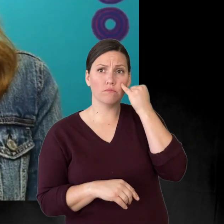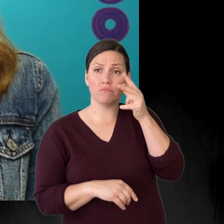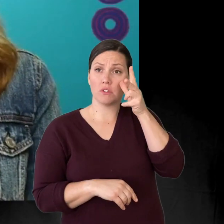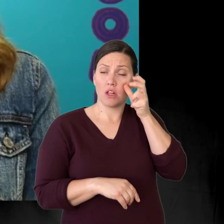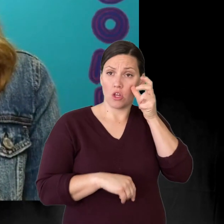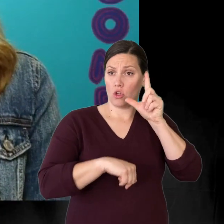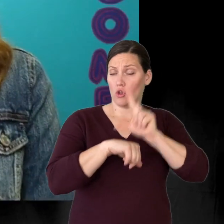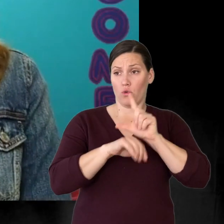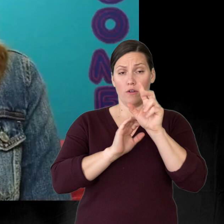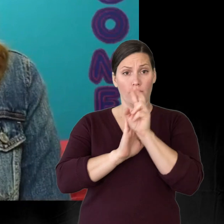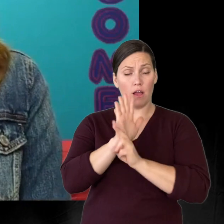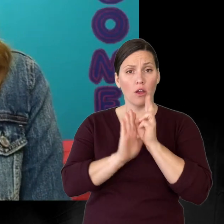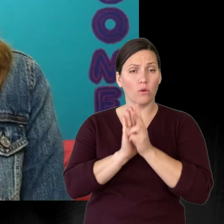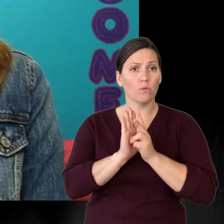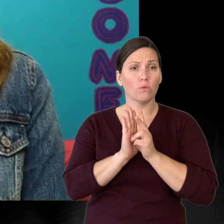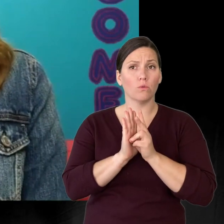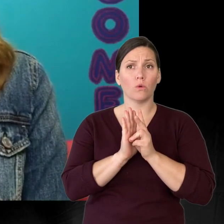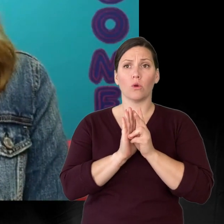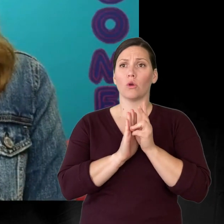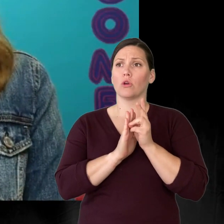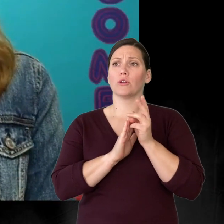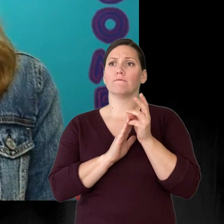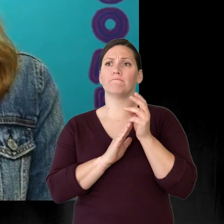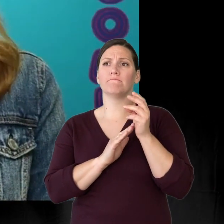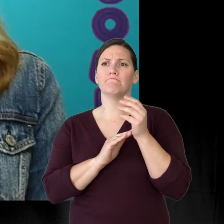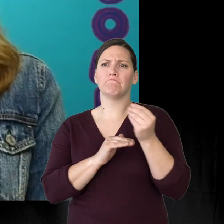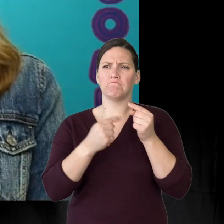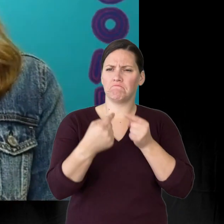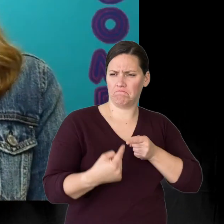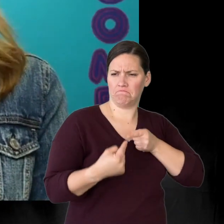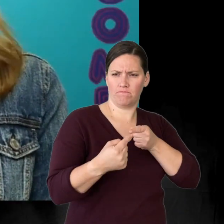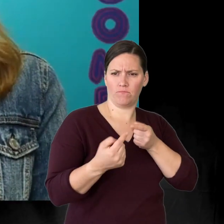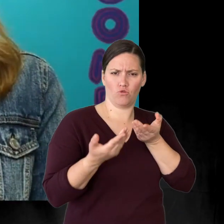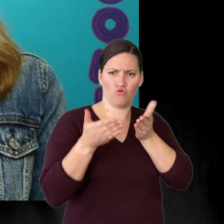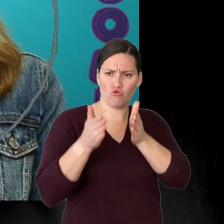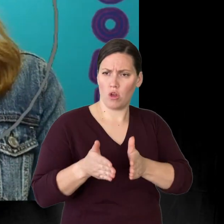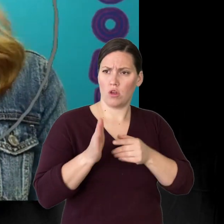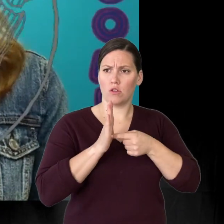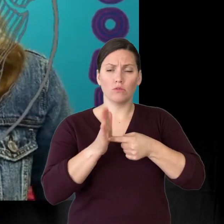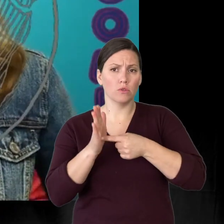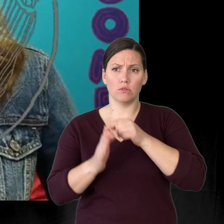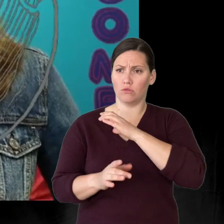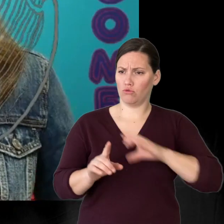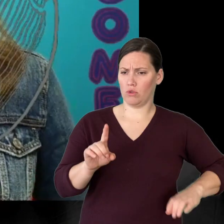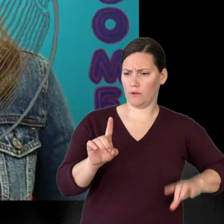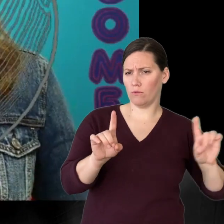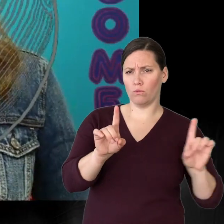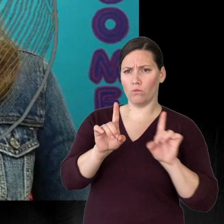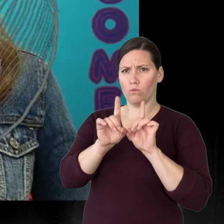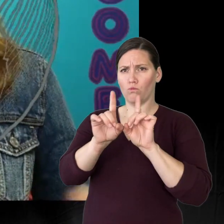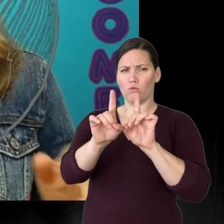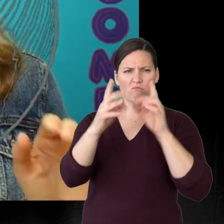Hour Ministries. It's called The Suffering Servant, and it shows Christ walking alongside us. Stepping into